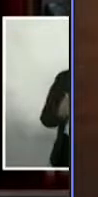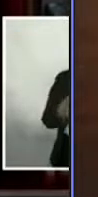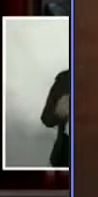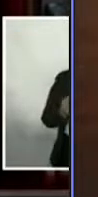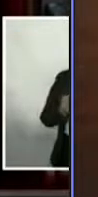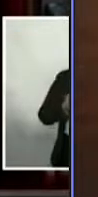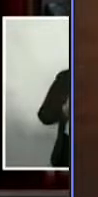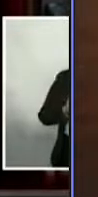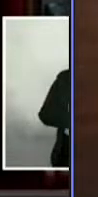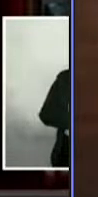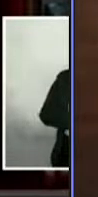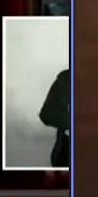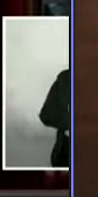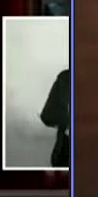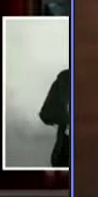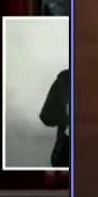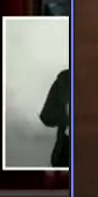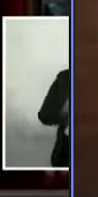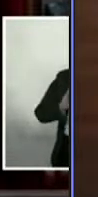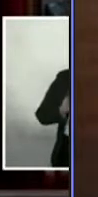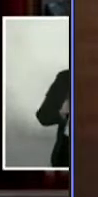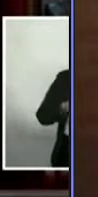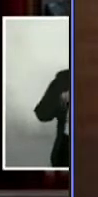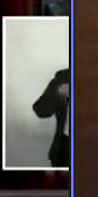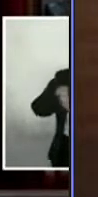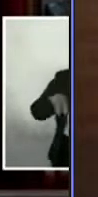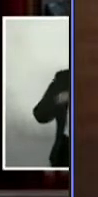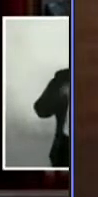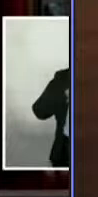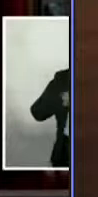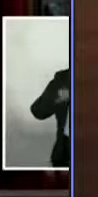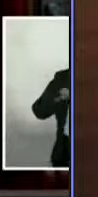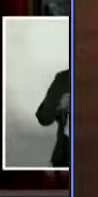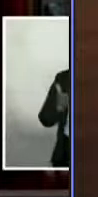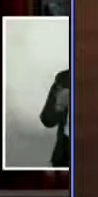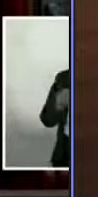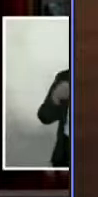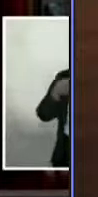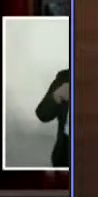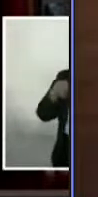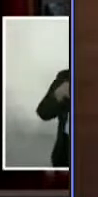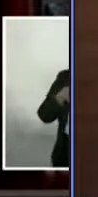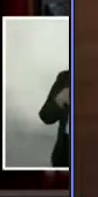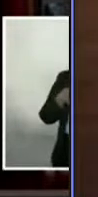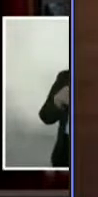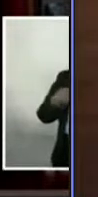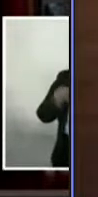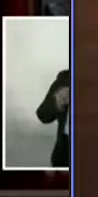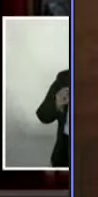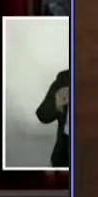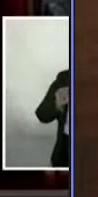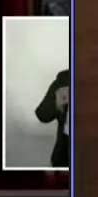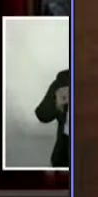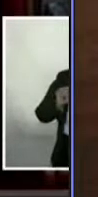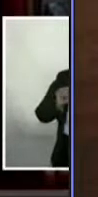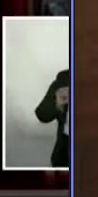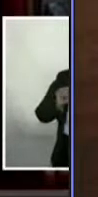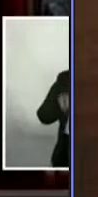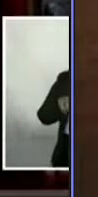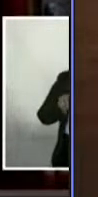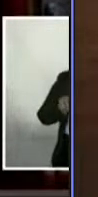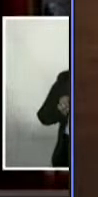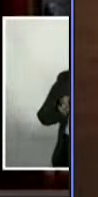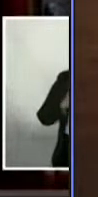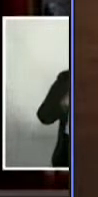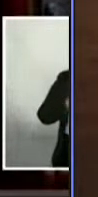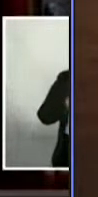Pepco Logistics facility at the Keystone Business Park in Hammersdale, creating 2,200 jobs. However, our township and